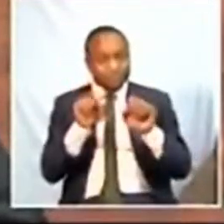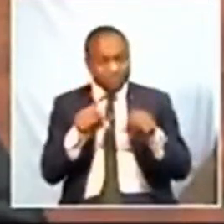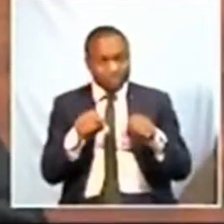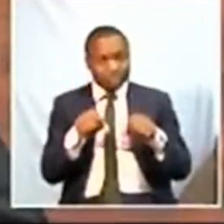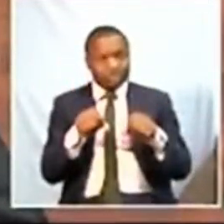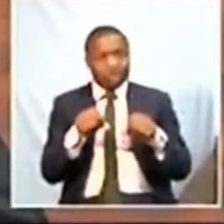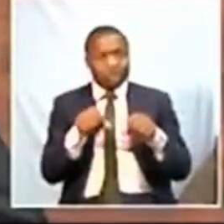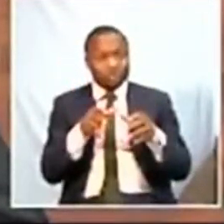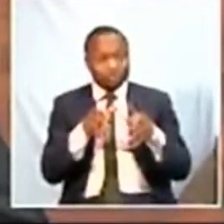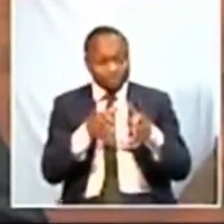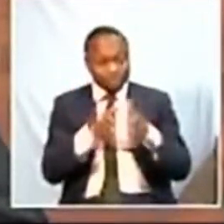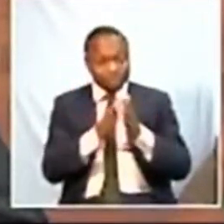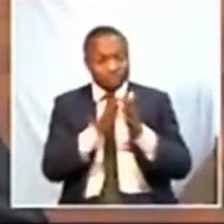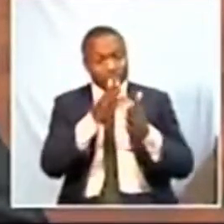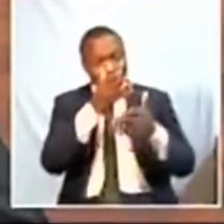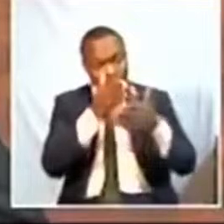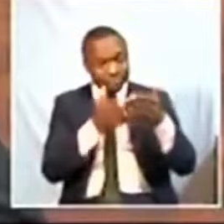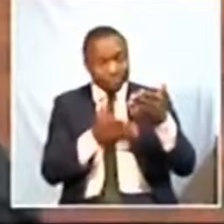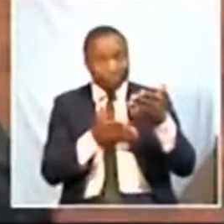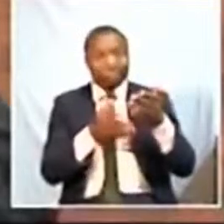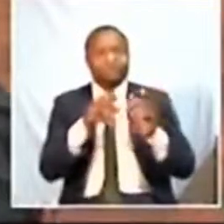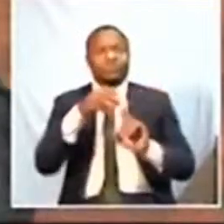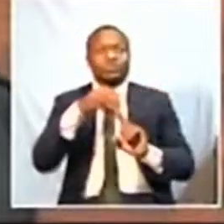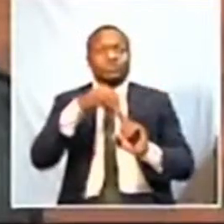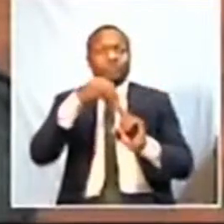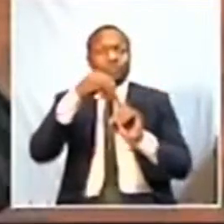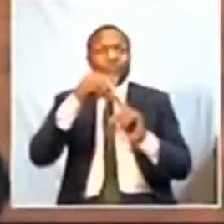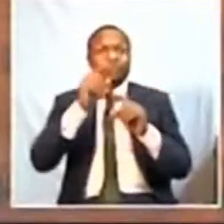input or his participation. Now,